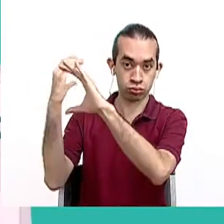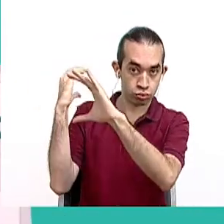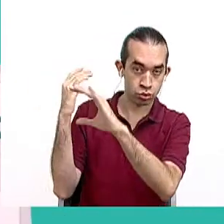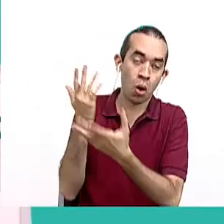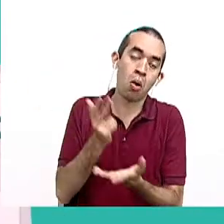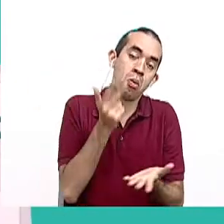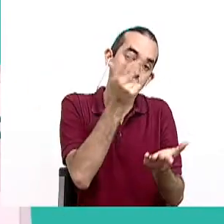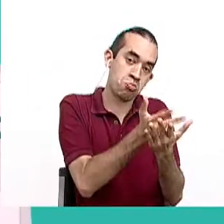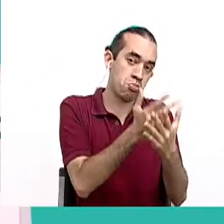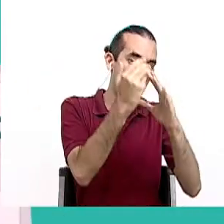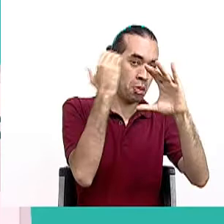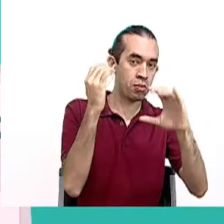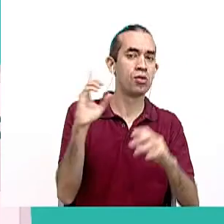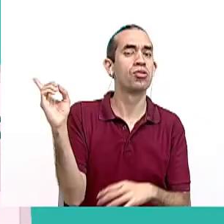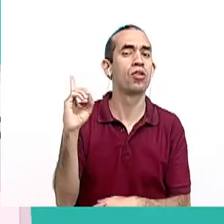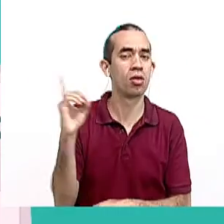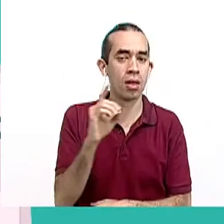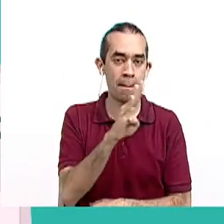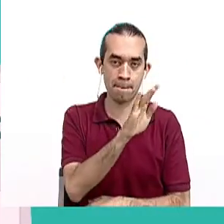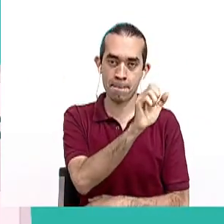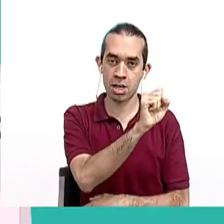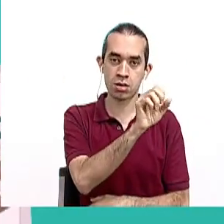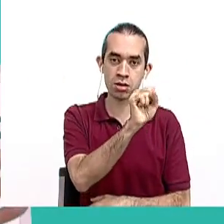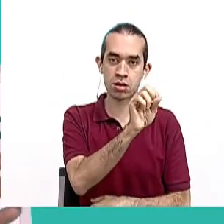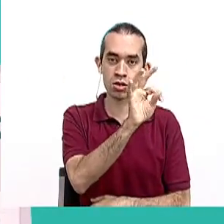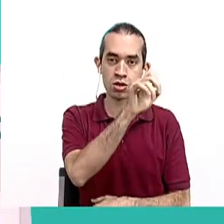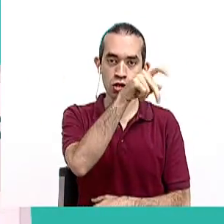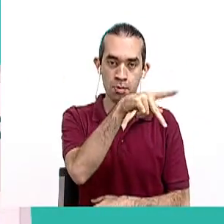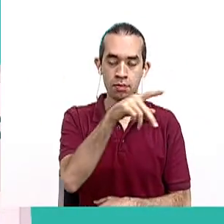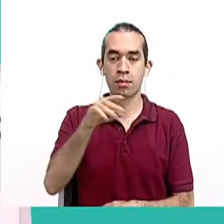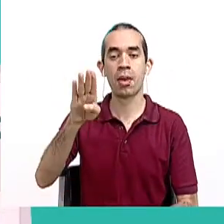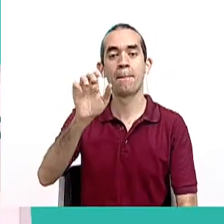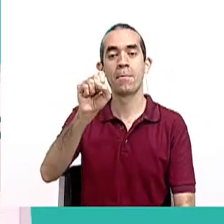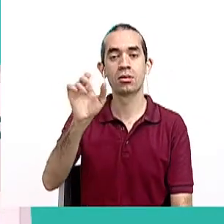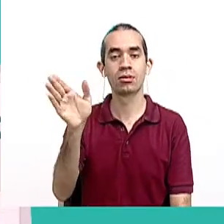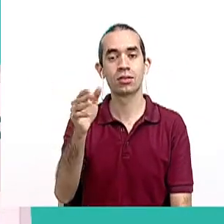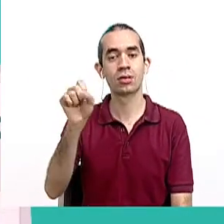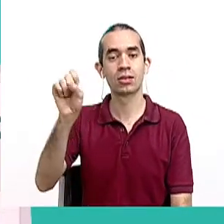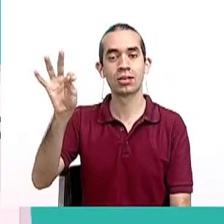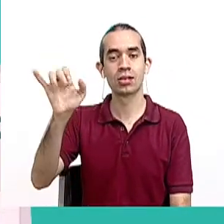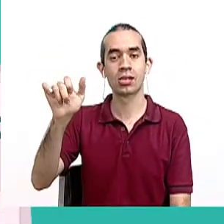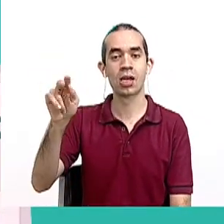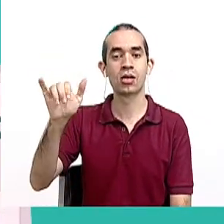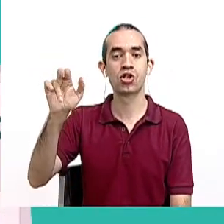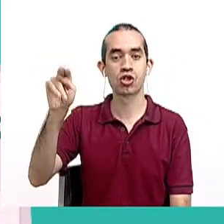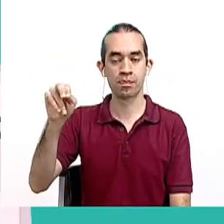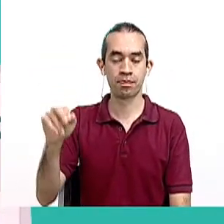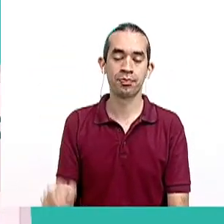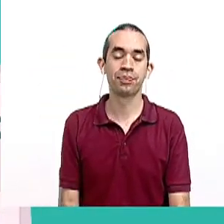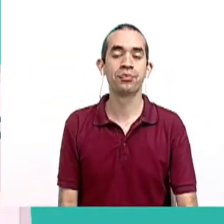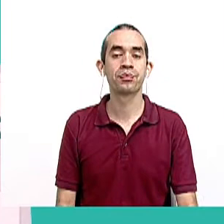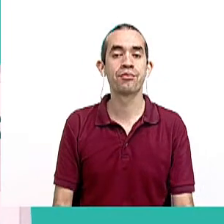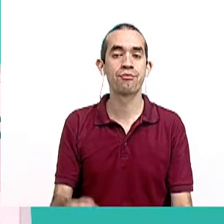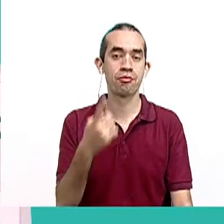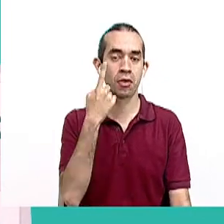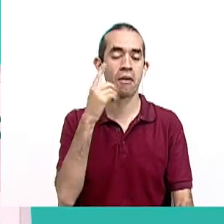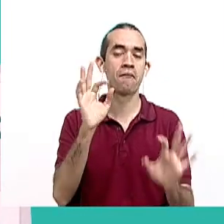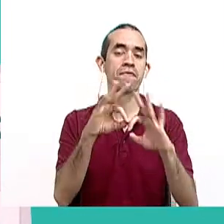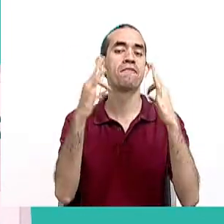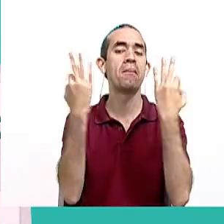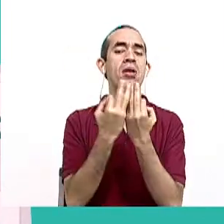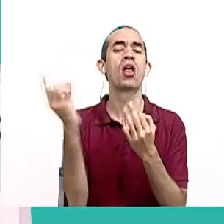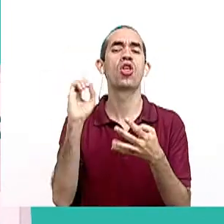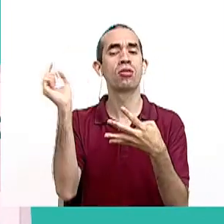stop? Where is it? Okay, so talk about these locations with the people in your